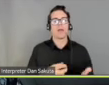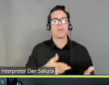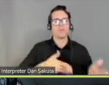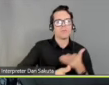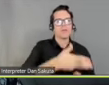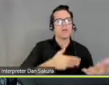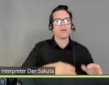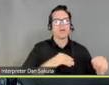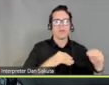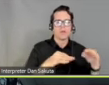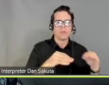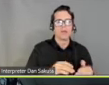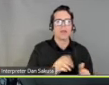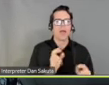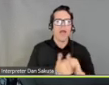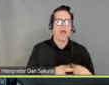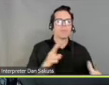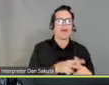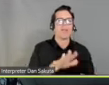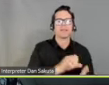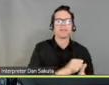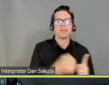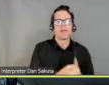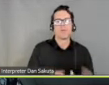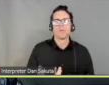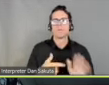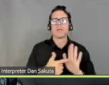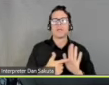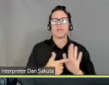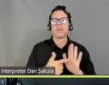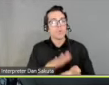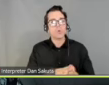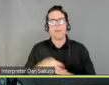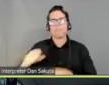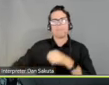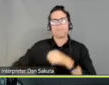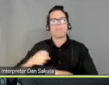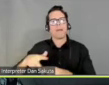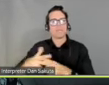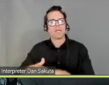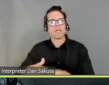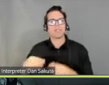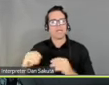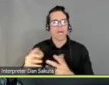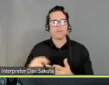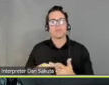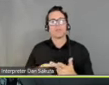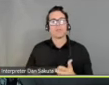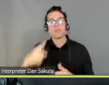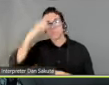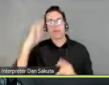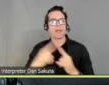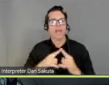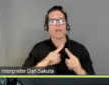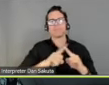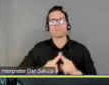I've worked with schools locally. I've worked with some of our local bike mechanic shops, even summer camps. So lots of different